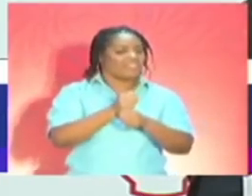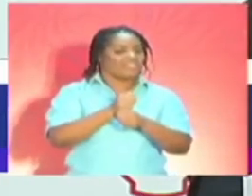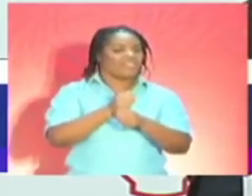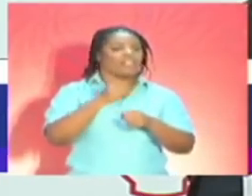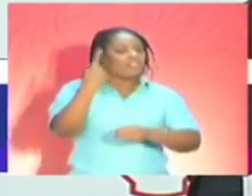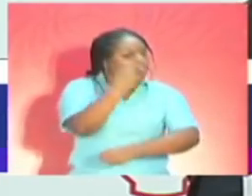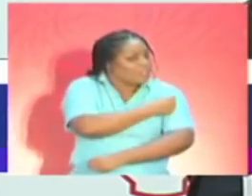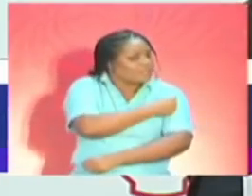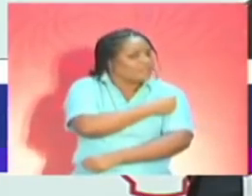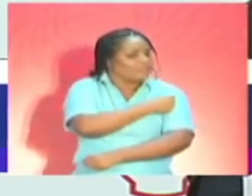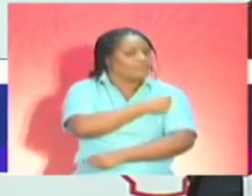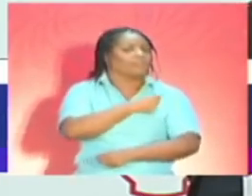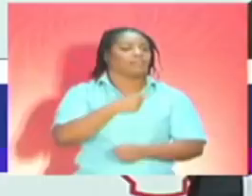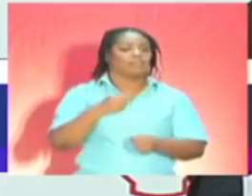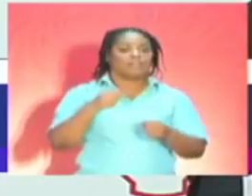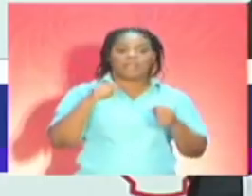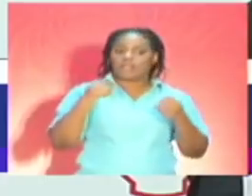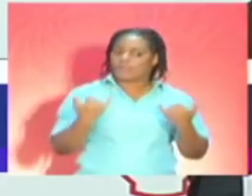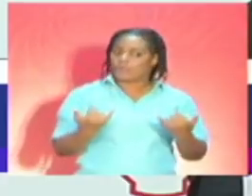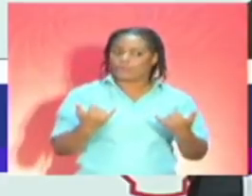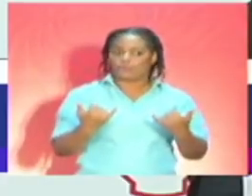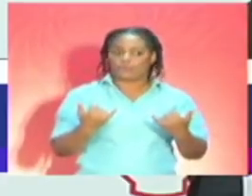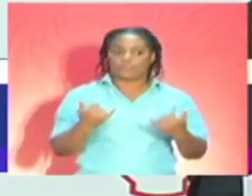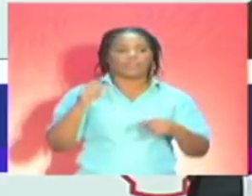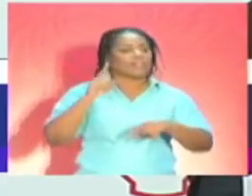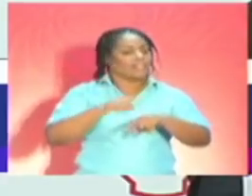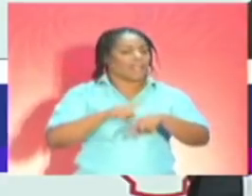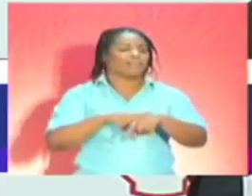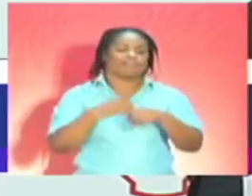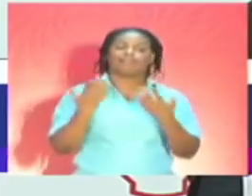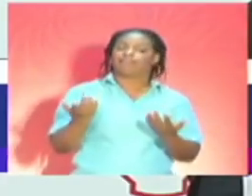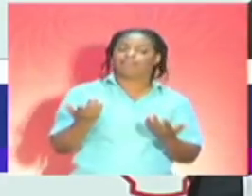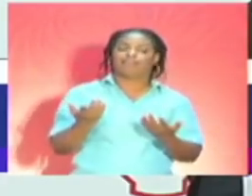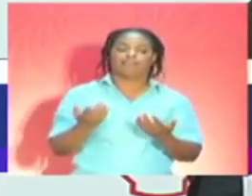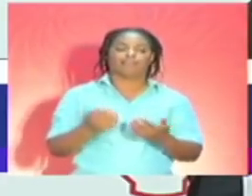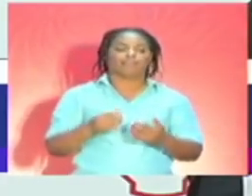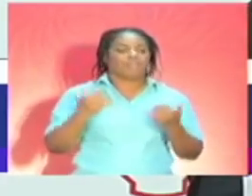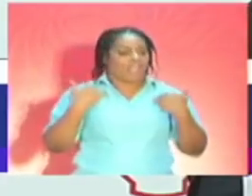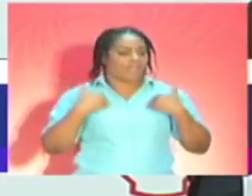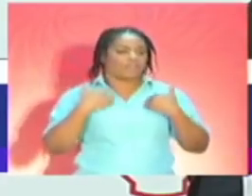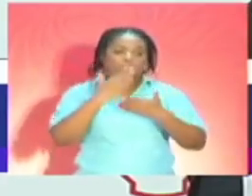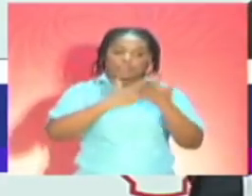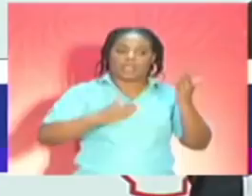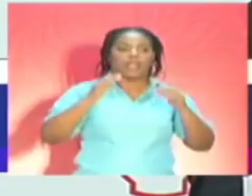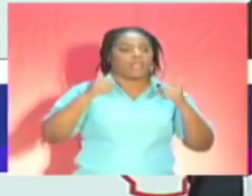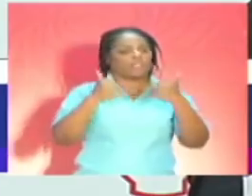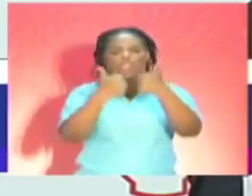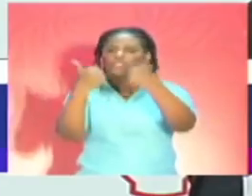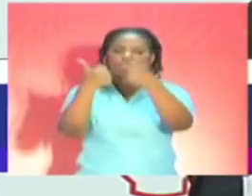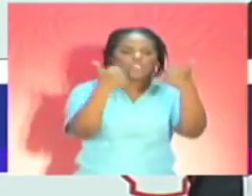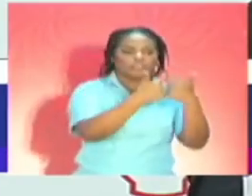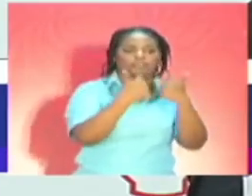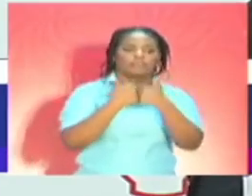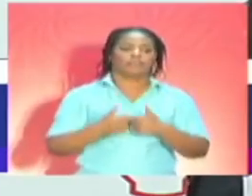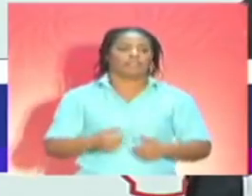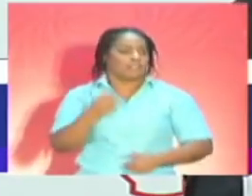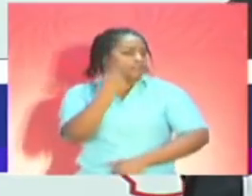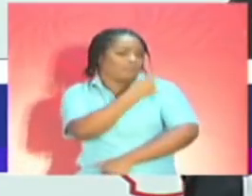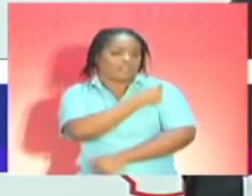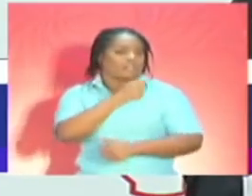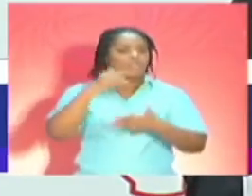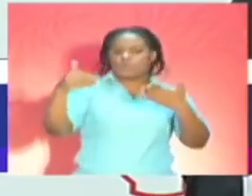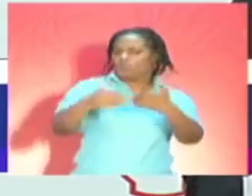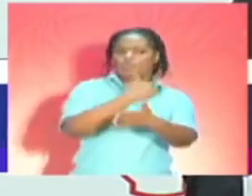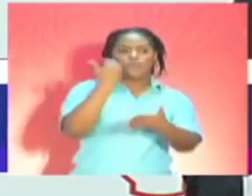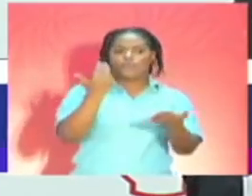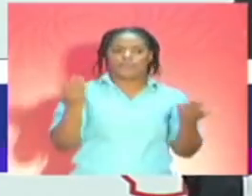Of course, now we are in different times, and that's where the challenges come in with vaccination. But vaccination is nothing new. First slide, please.